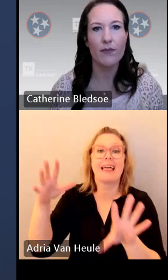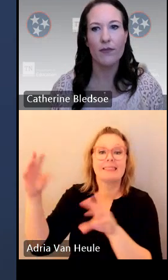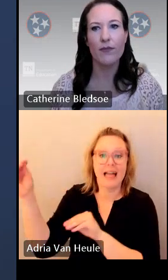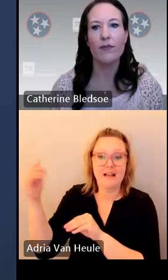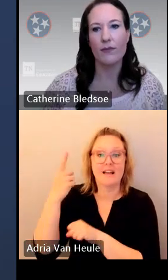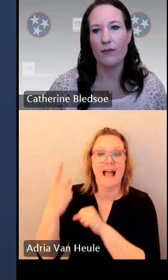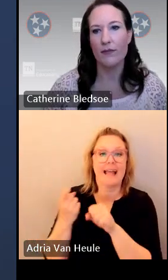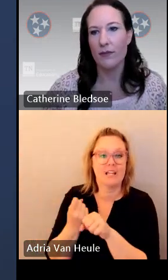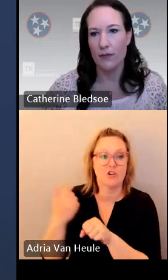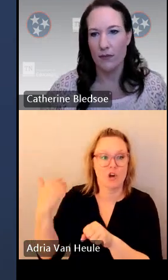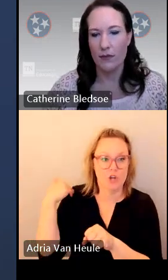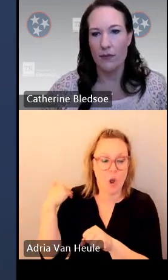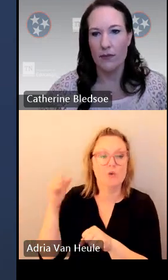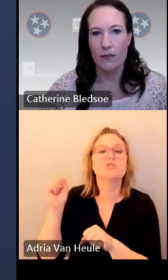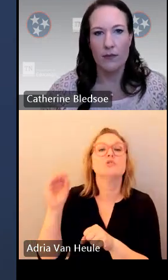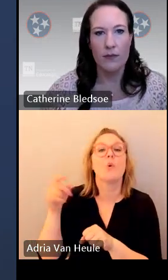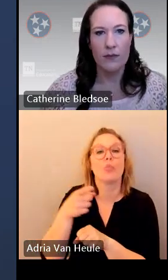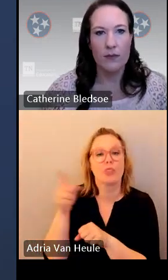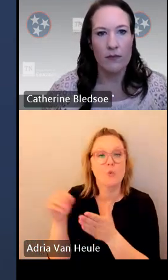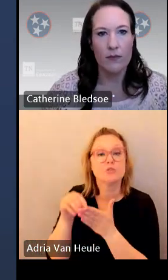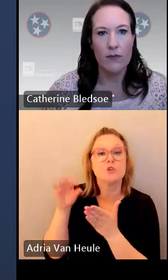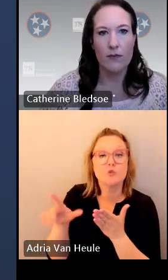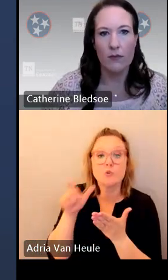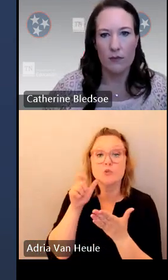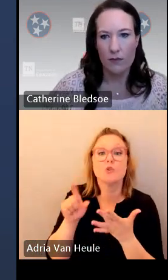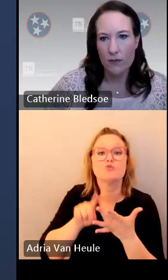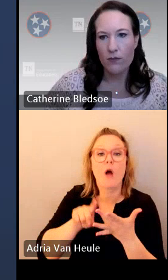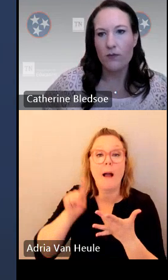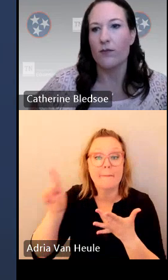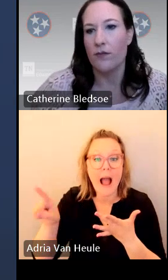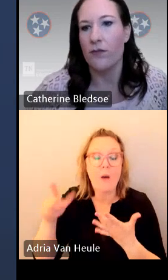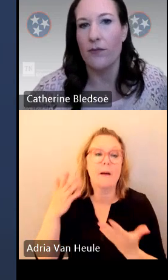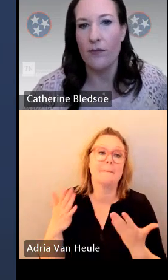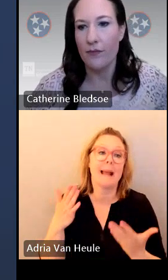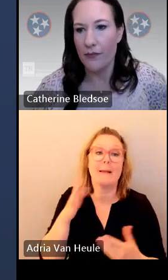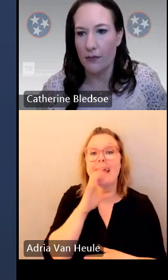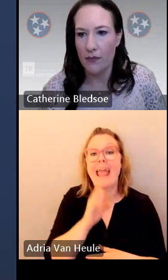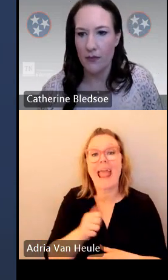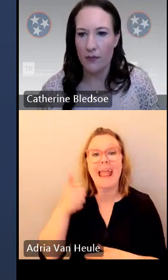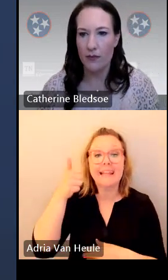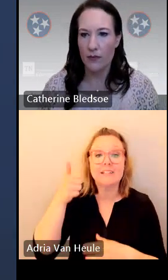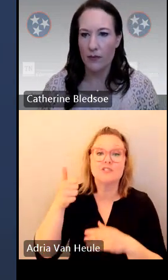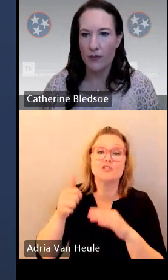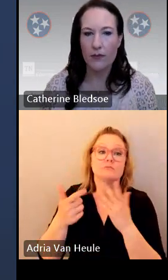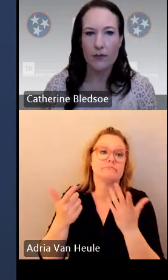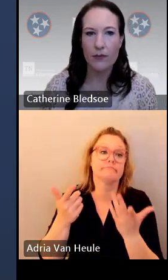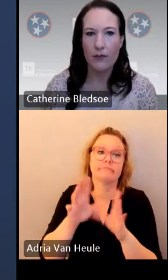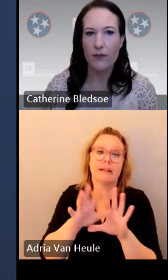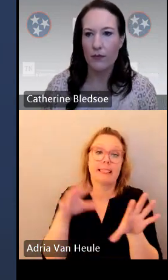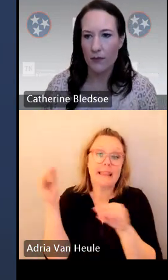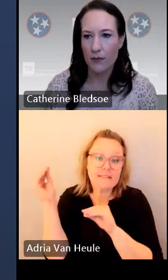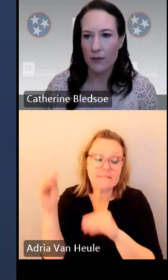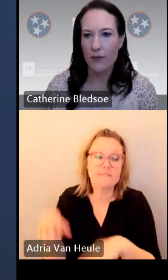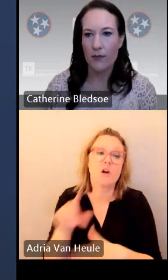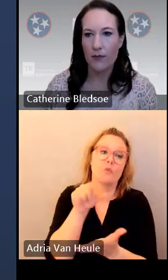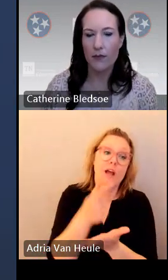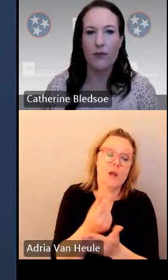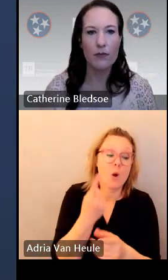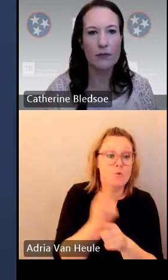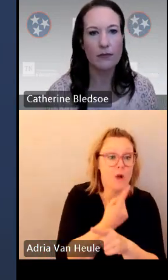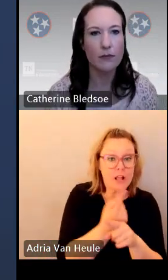school a year ago. So these are students who have dropped out, maybe aged out, graduated with a regular education diploma, graduated